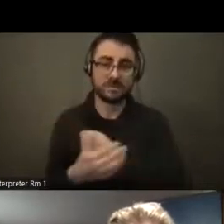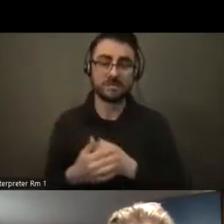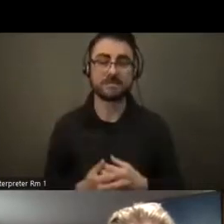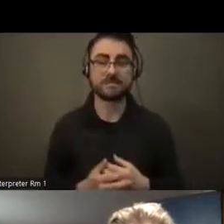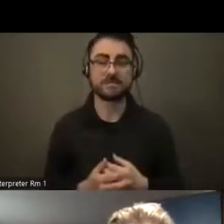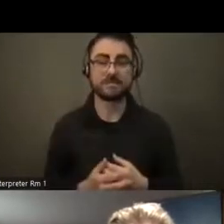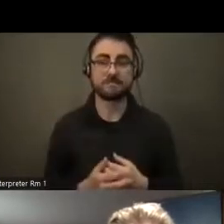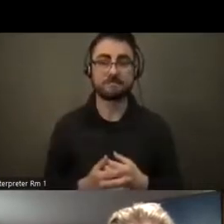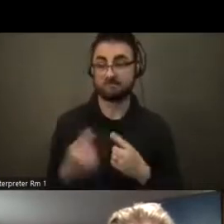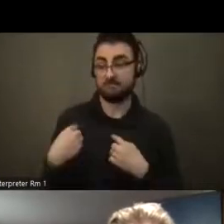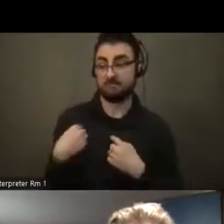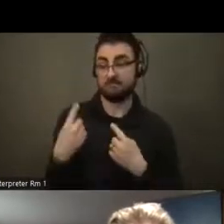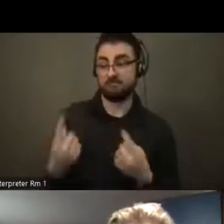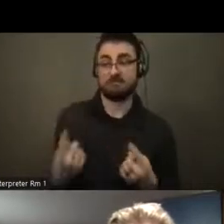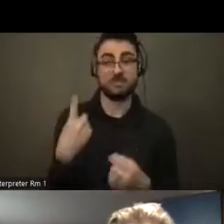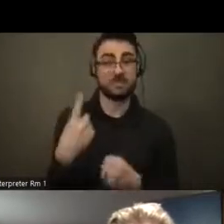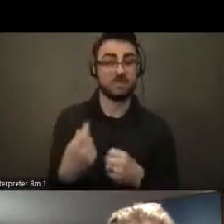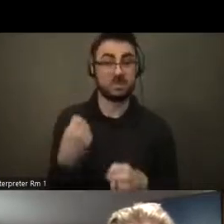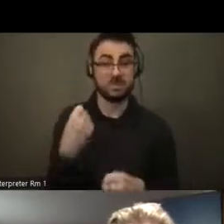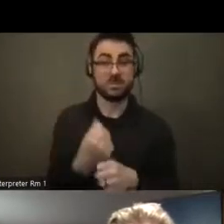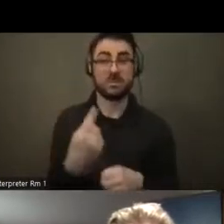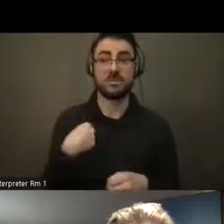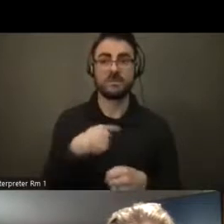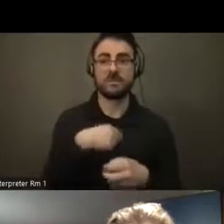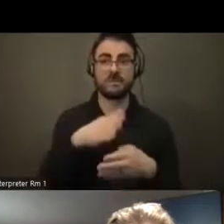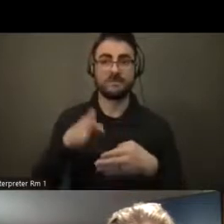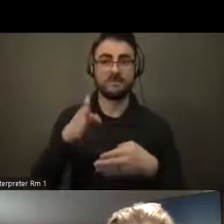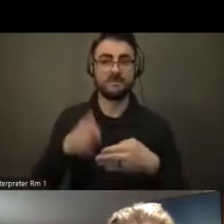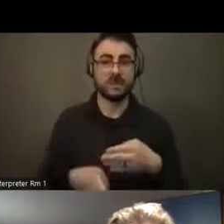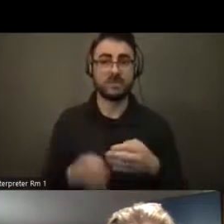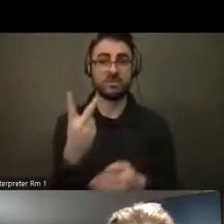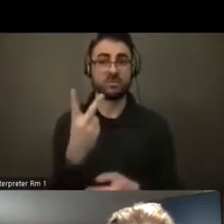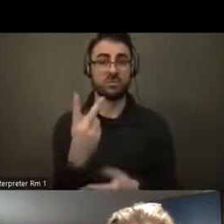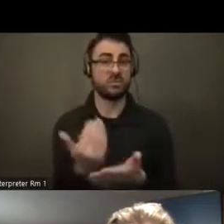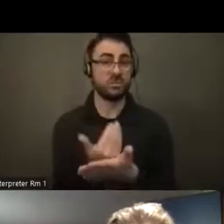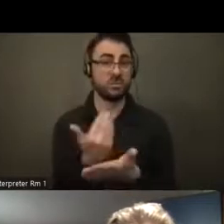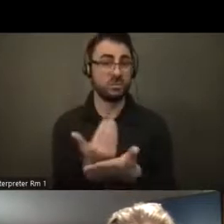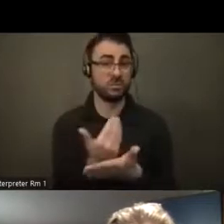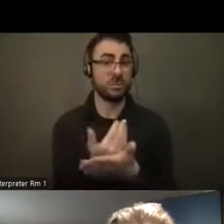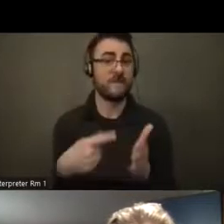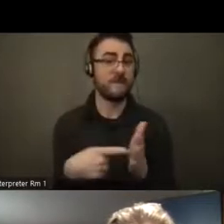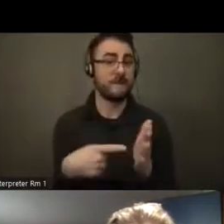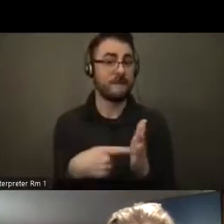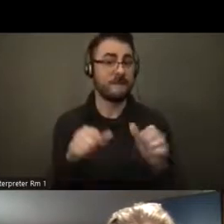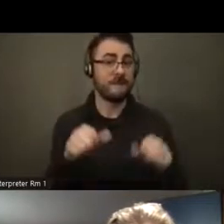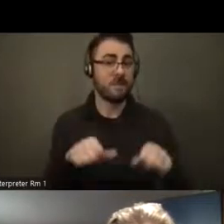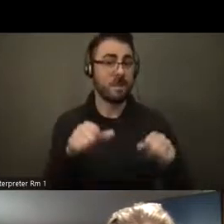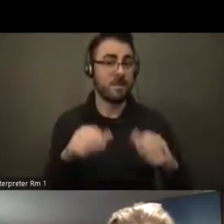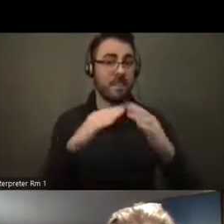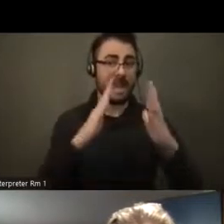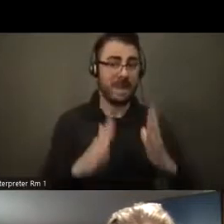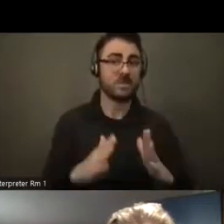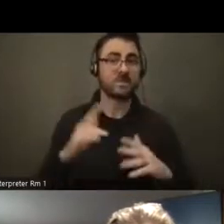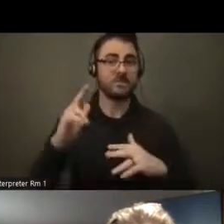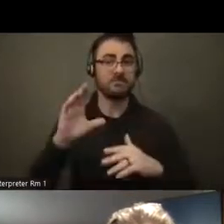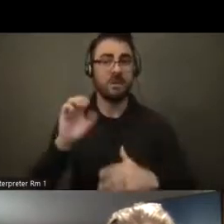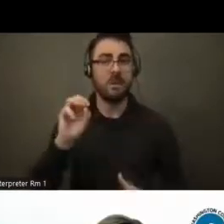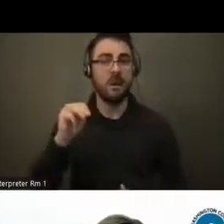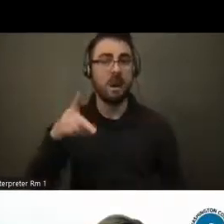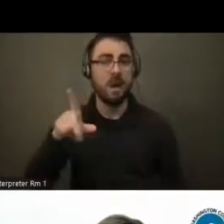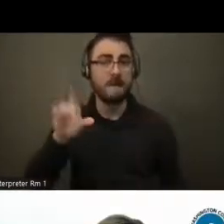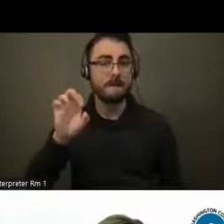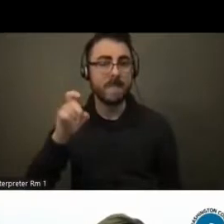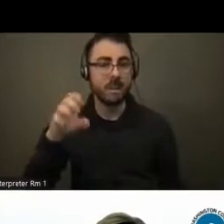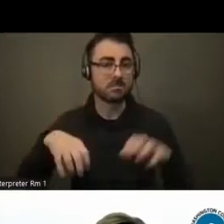year, completed 2 new affordable housing complexes with that